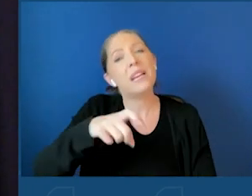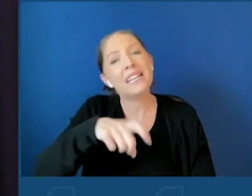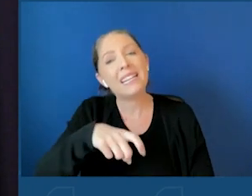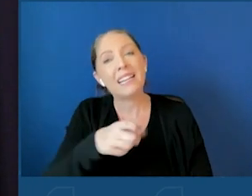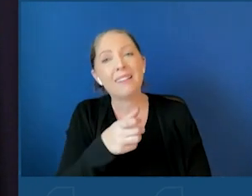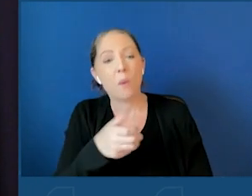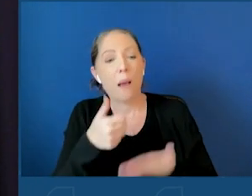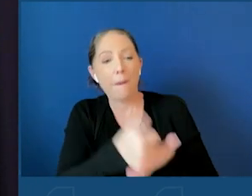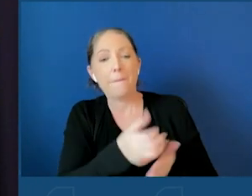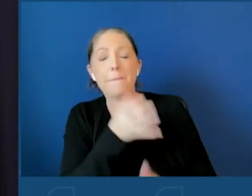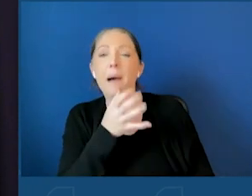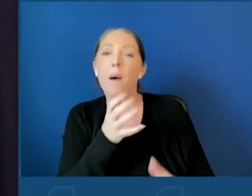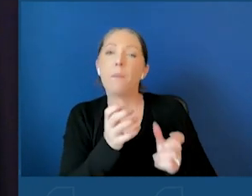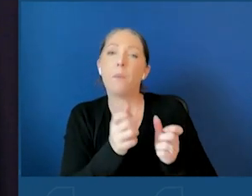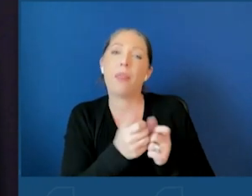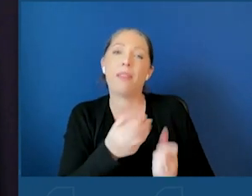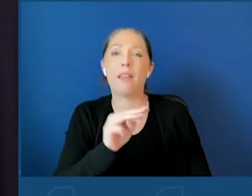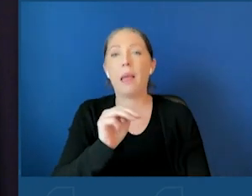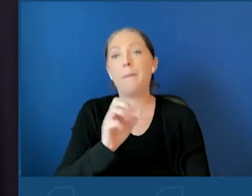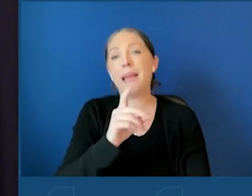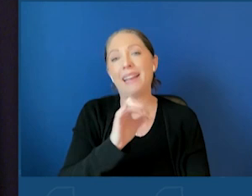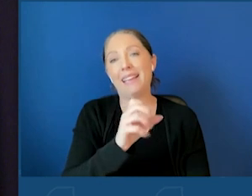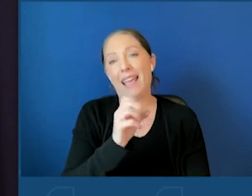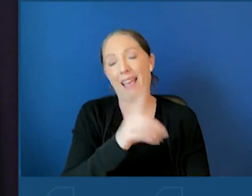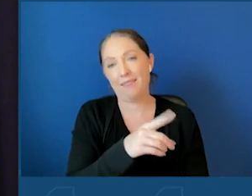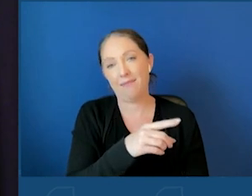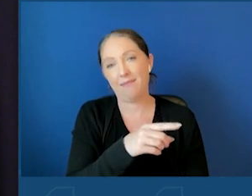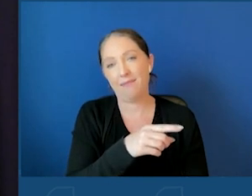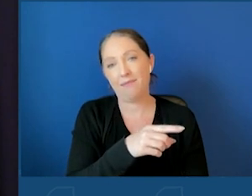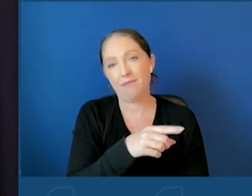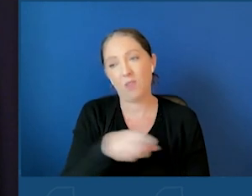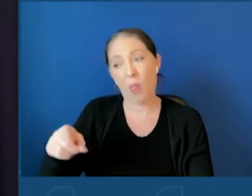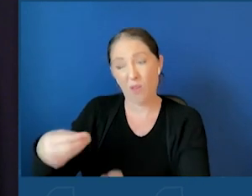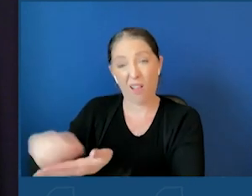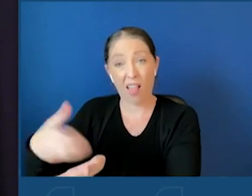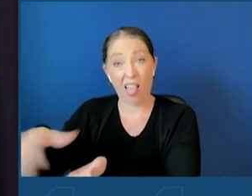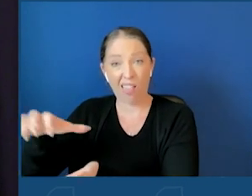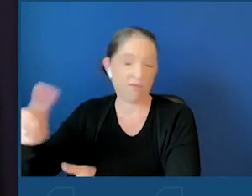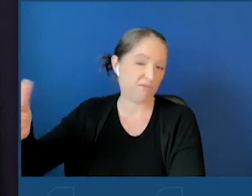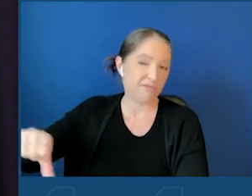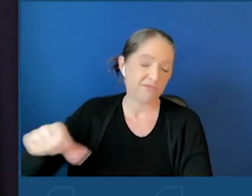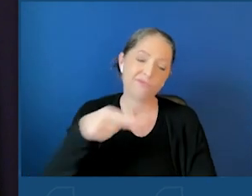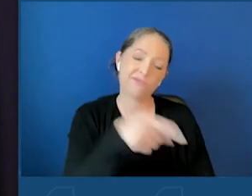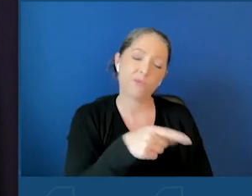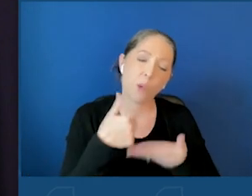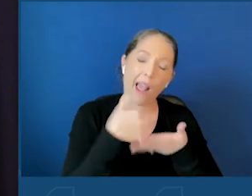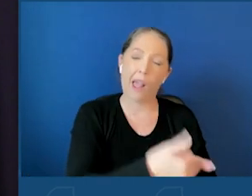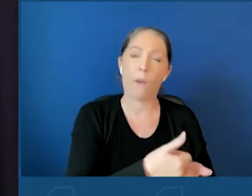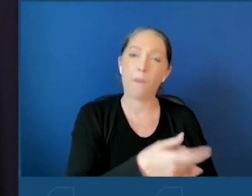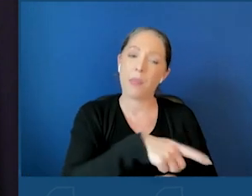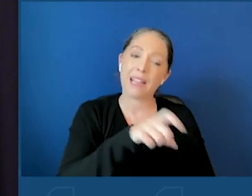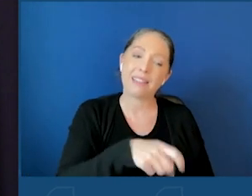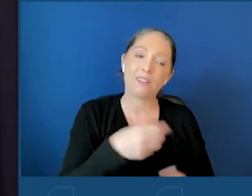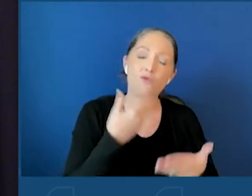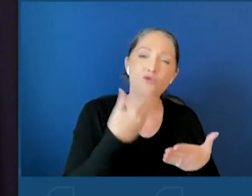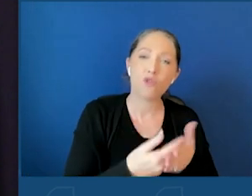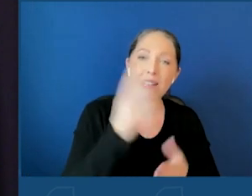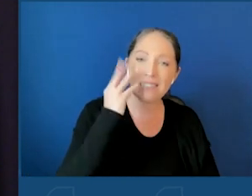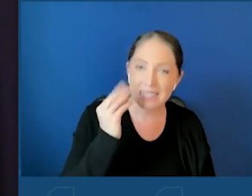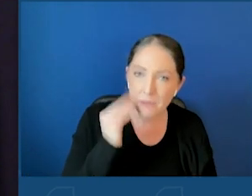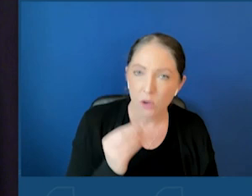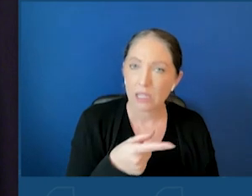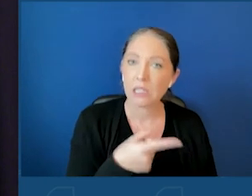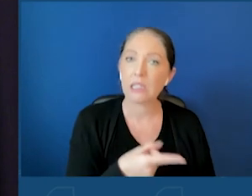needed the education. They needed us as doulas to give them that experience. They needed us to give them